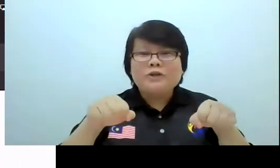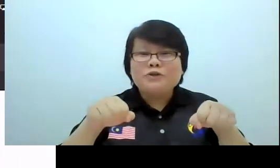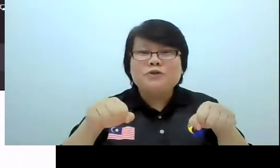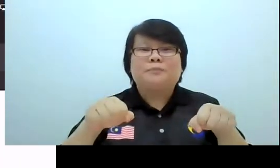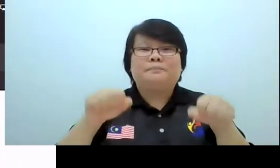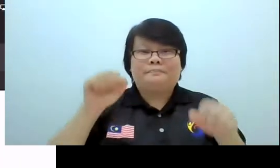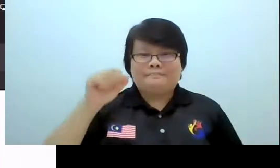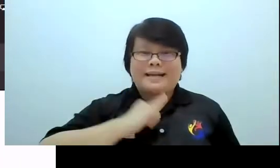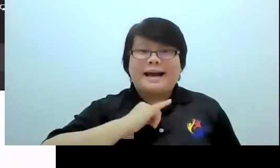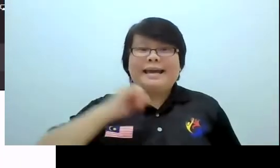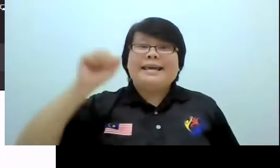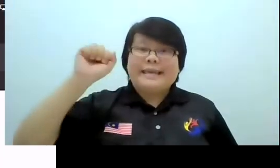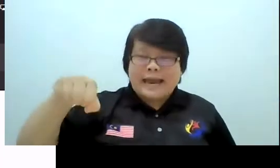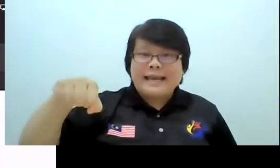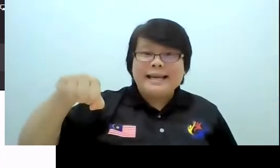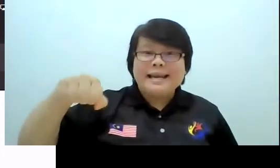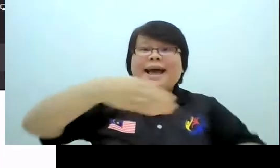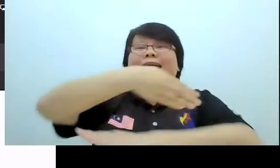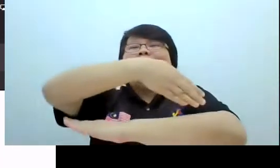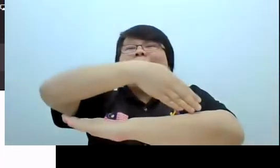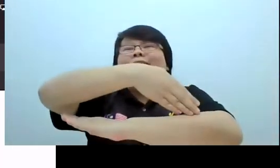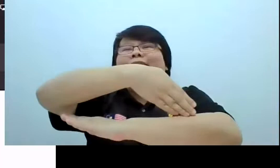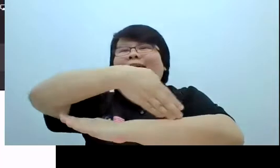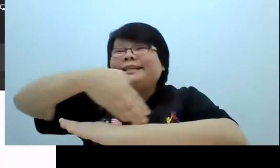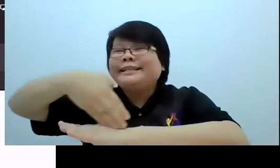what can you do? I can